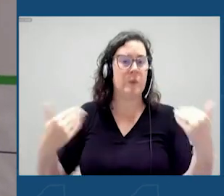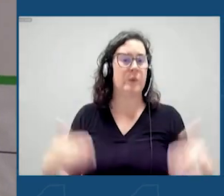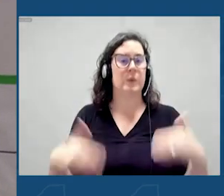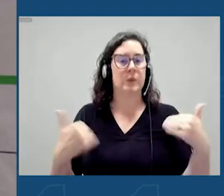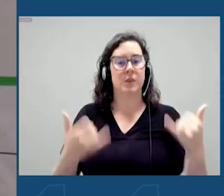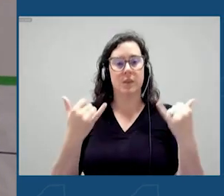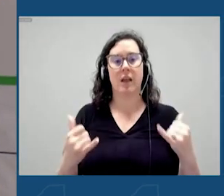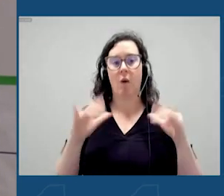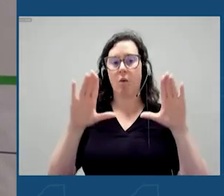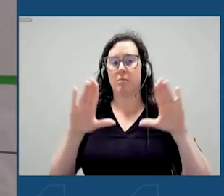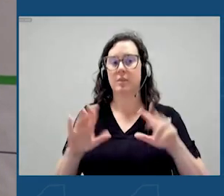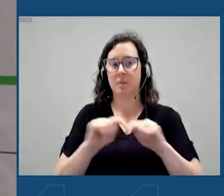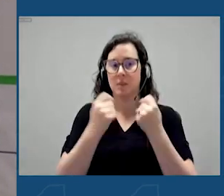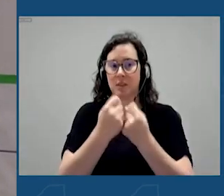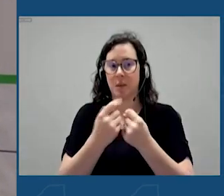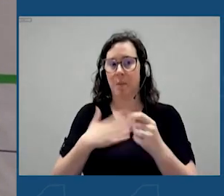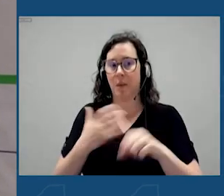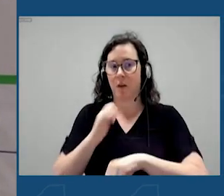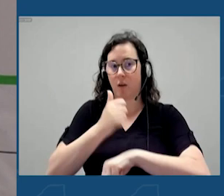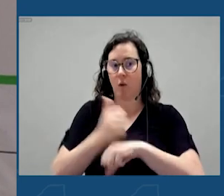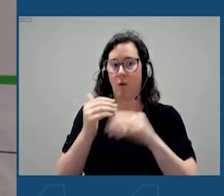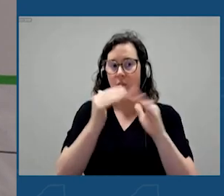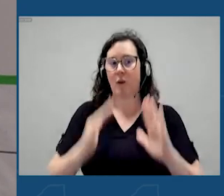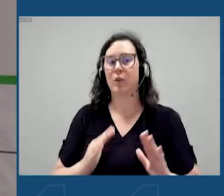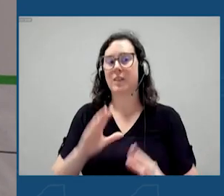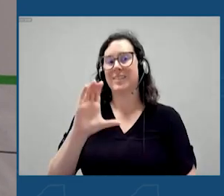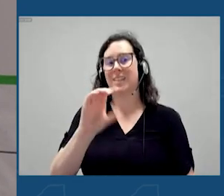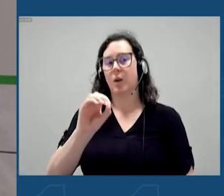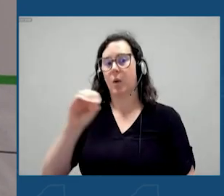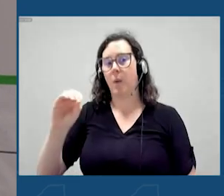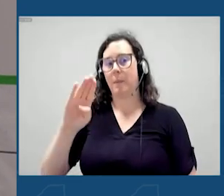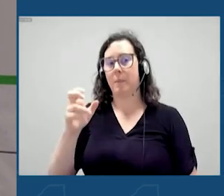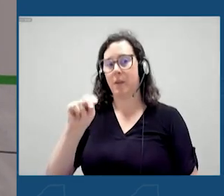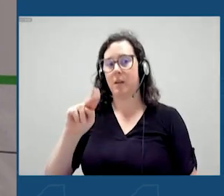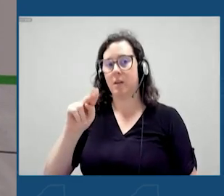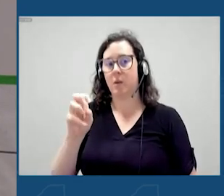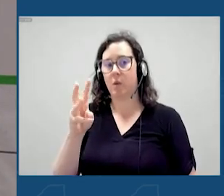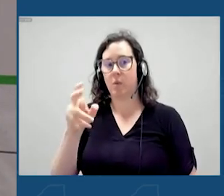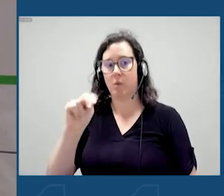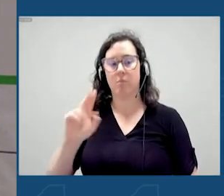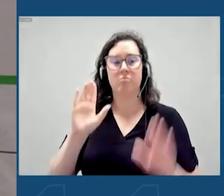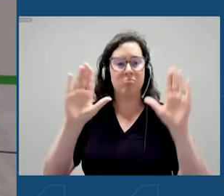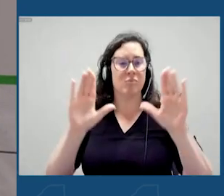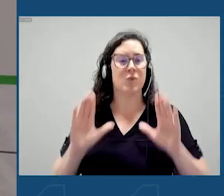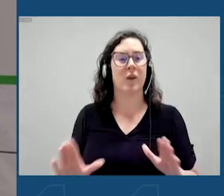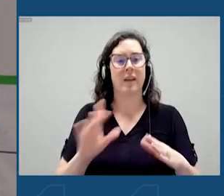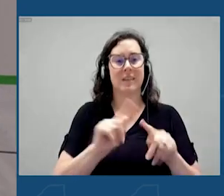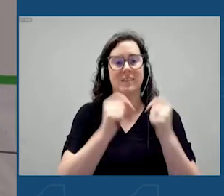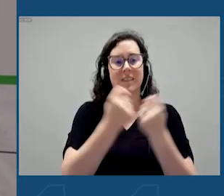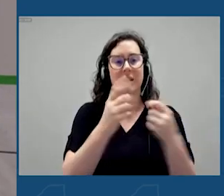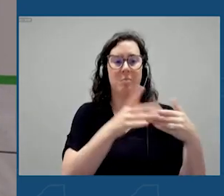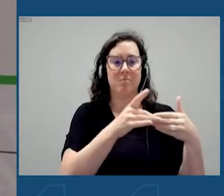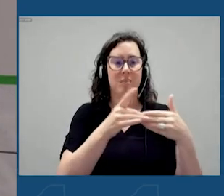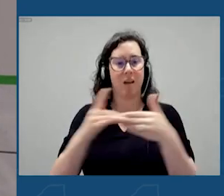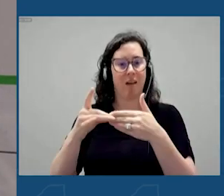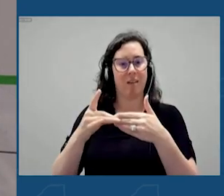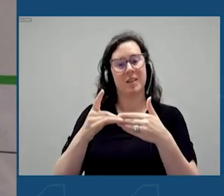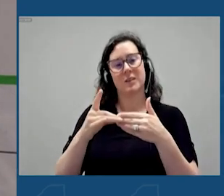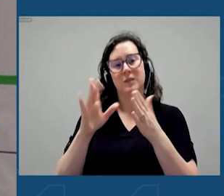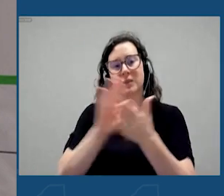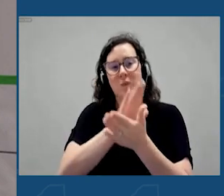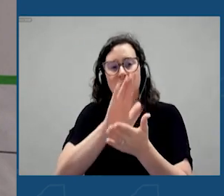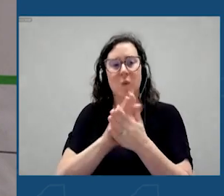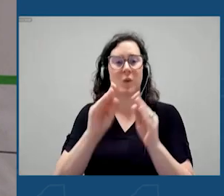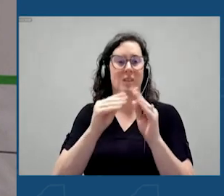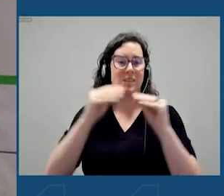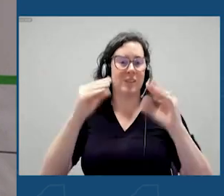including my co-founder and COO, Ben Newton, our executive leadership team, and our exceptional head of school and teachers. We all could not be